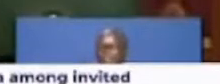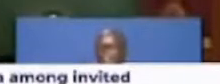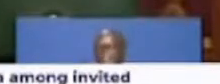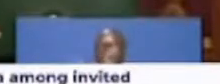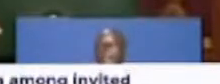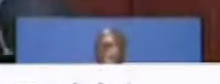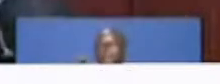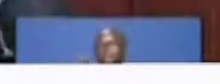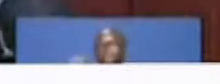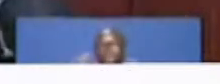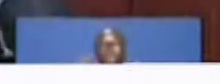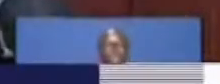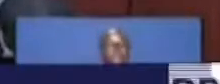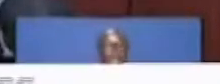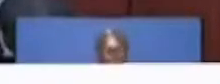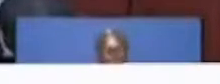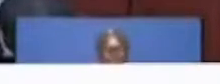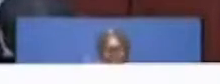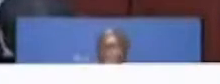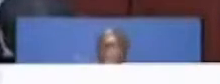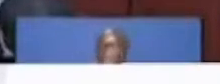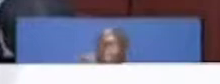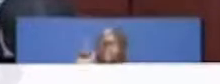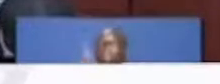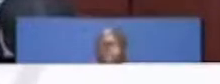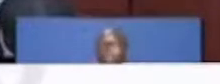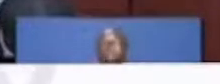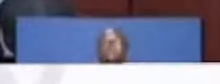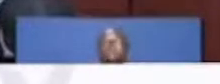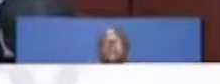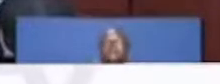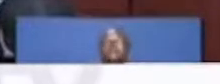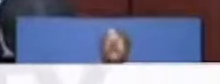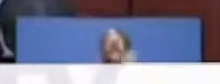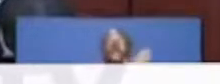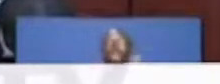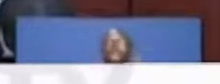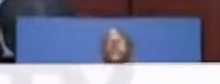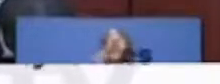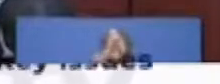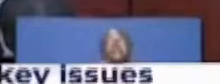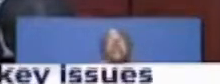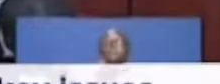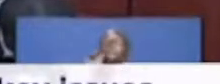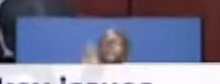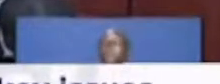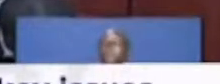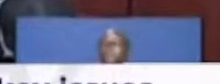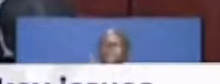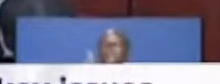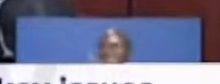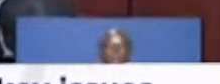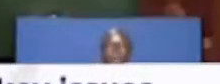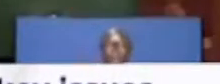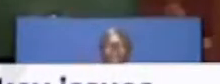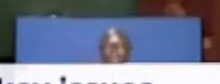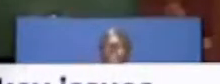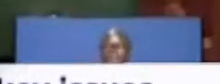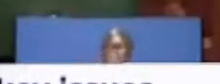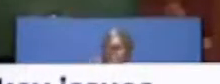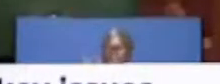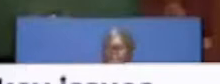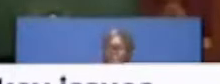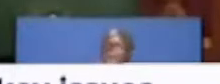They taught us that there is no self-rule where there is no self-worth. And under this frame, I will report